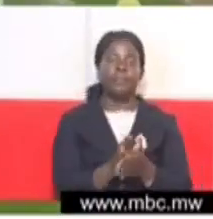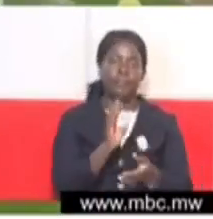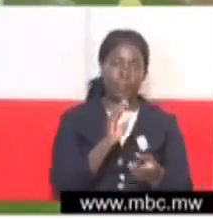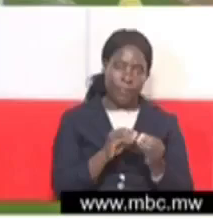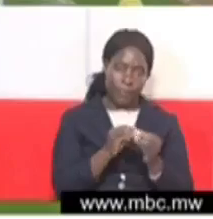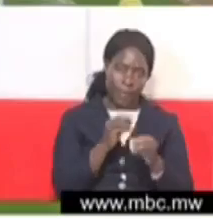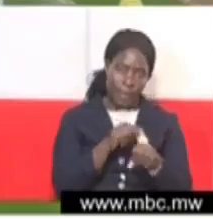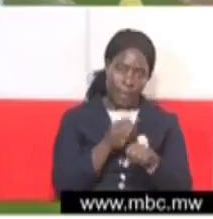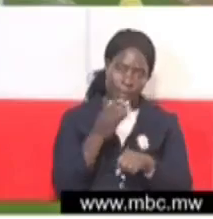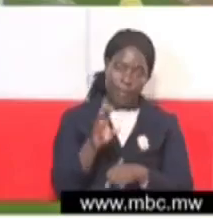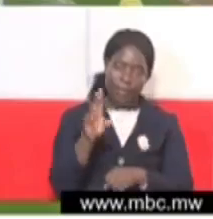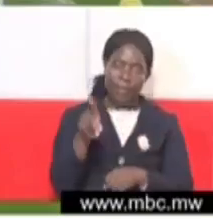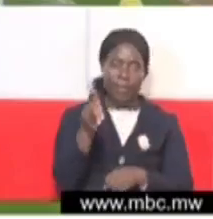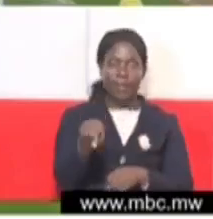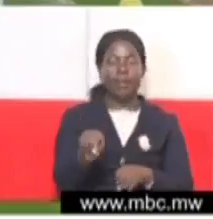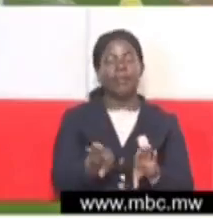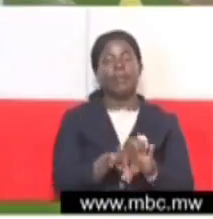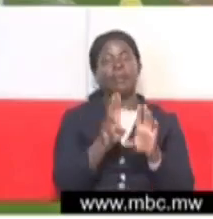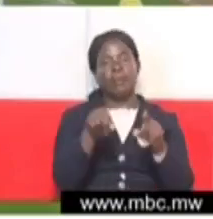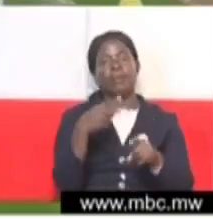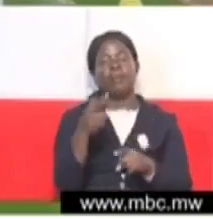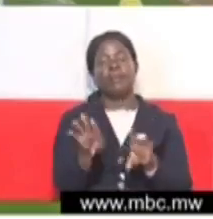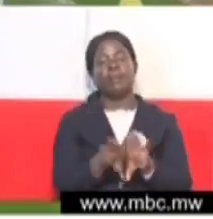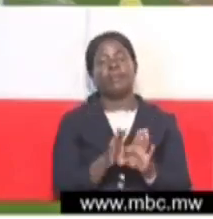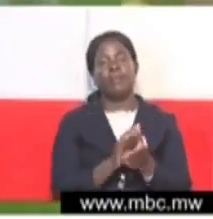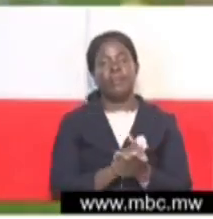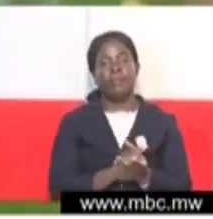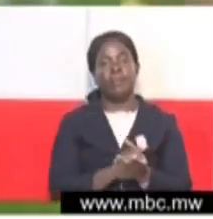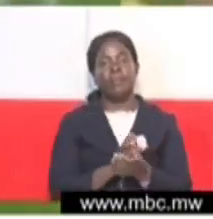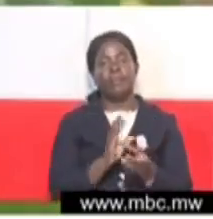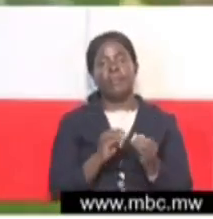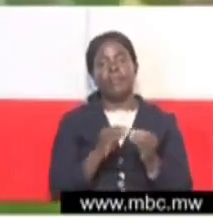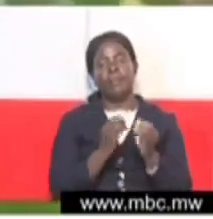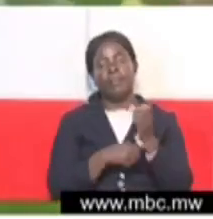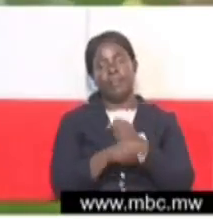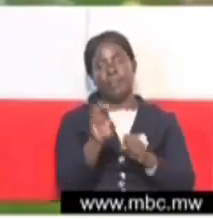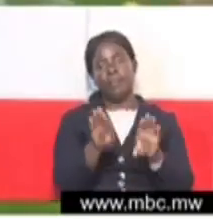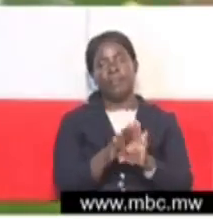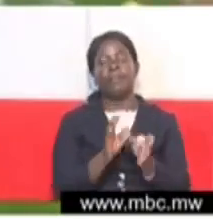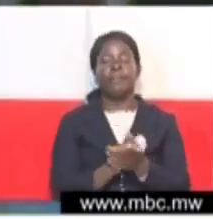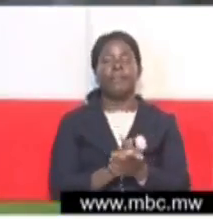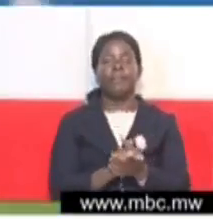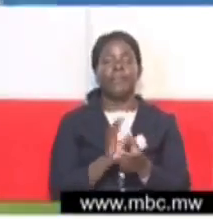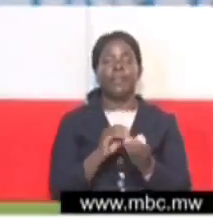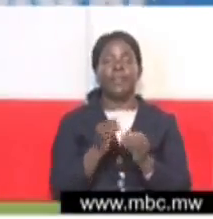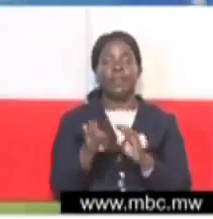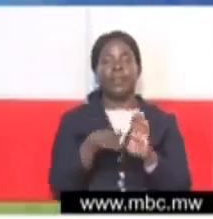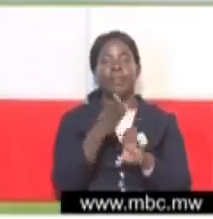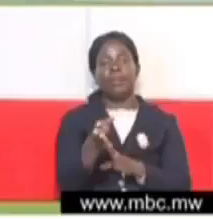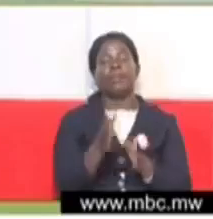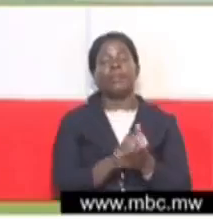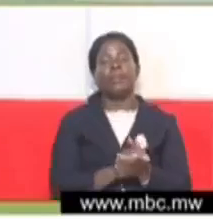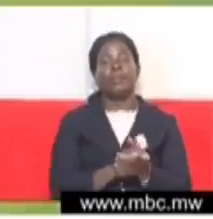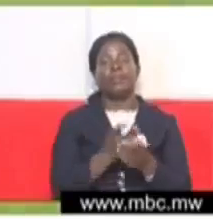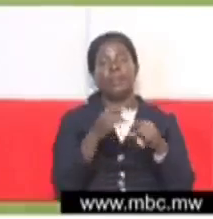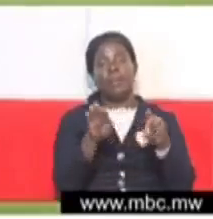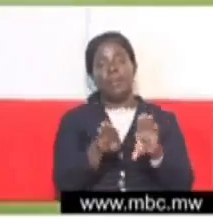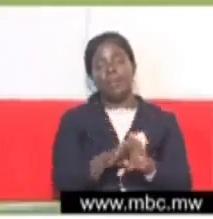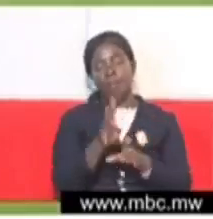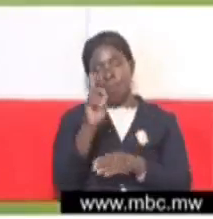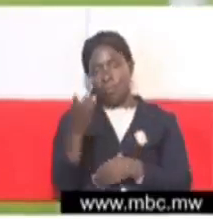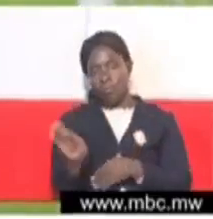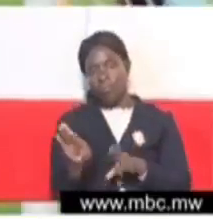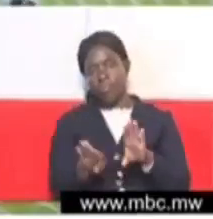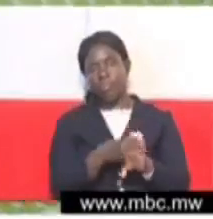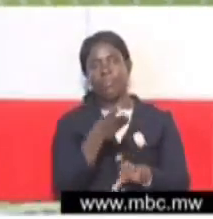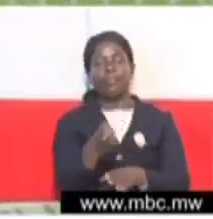time, defenders Gomezia Nichirwa and Nixon Nyasuru scored their penalties, while Precious Piri, Adepoju Babatunde and Clyde Sanaji